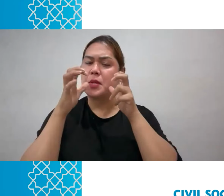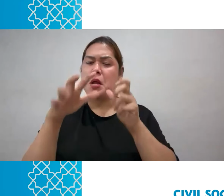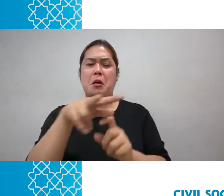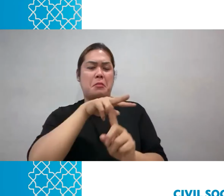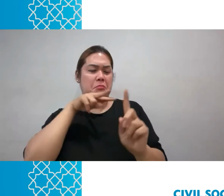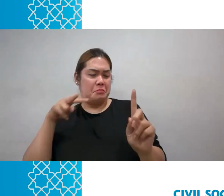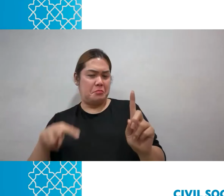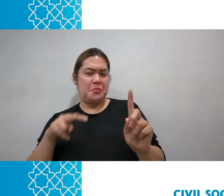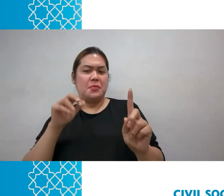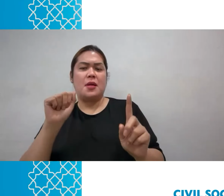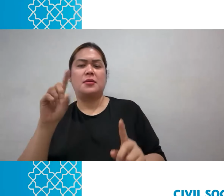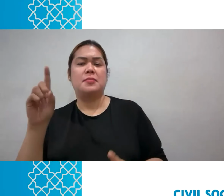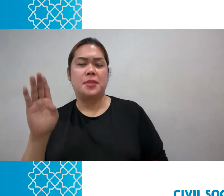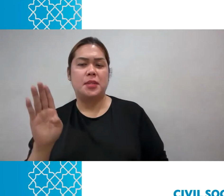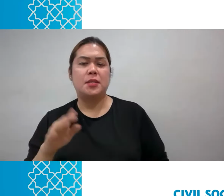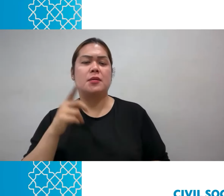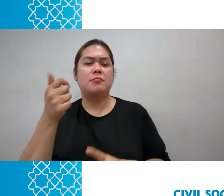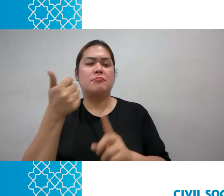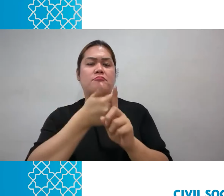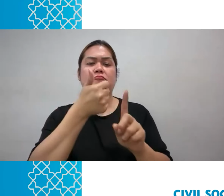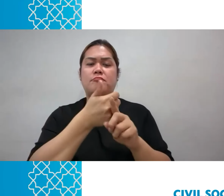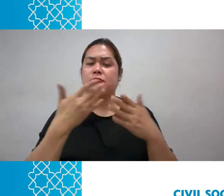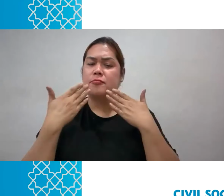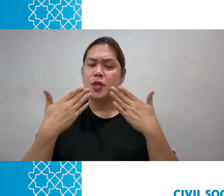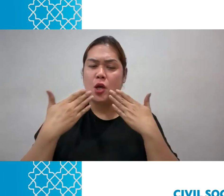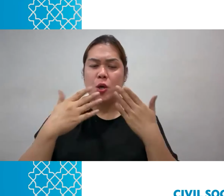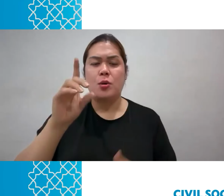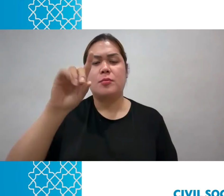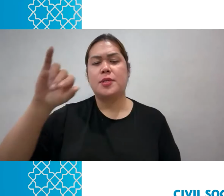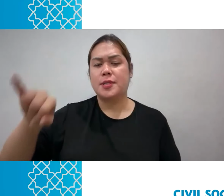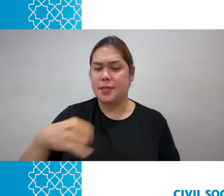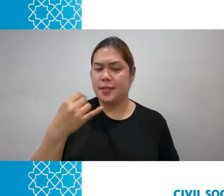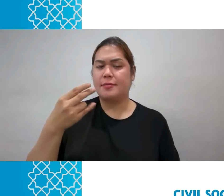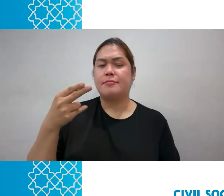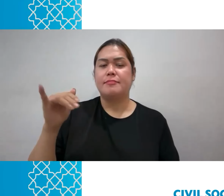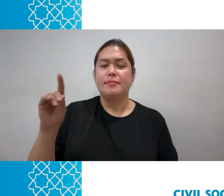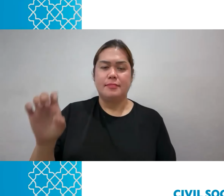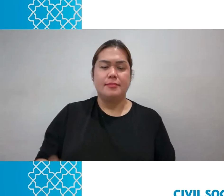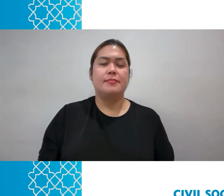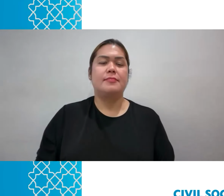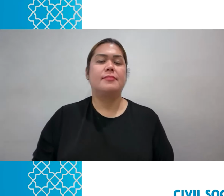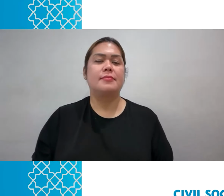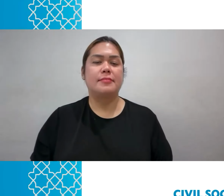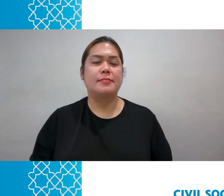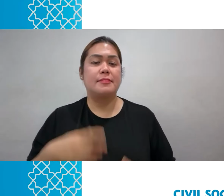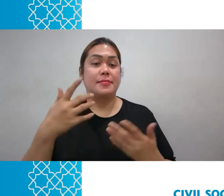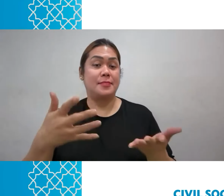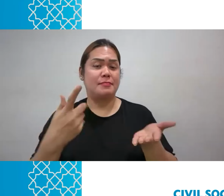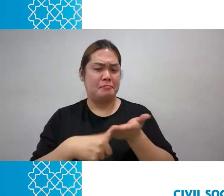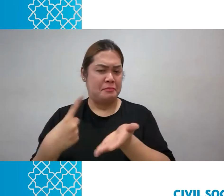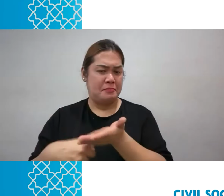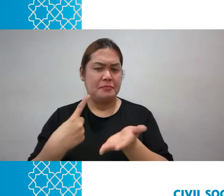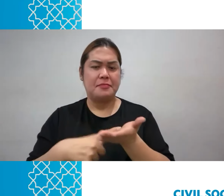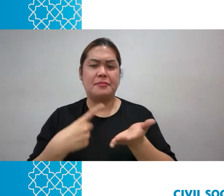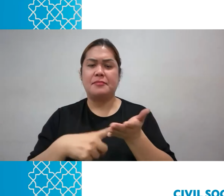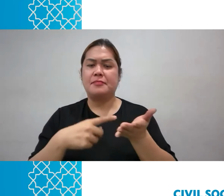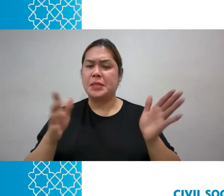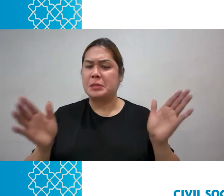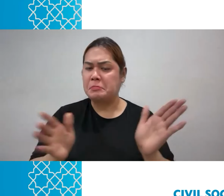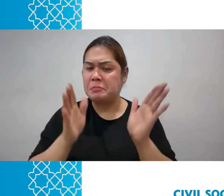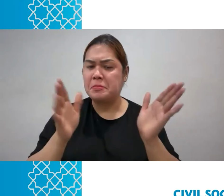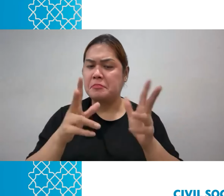thanks to DJ Hide for the discussion. And also, I'm eager also to hear more from the audience